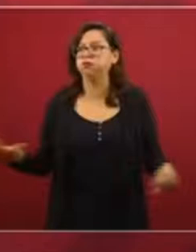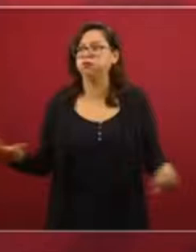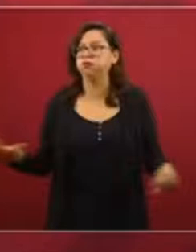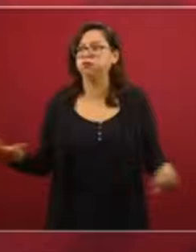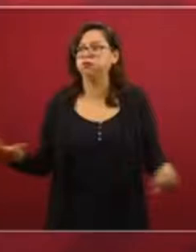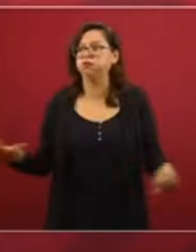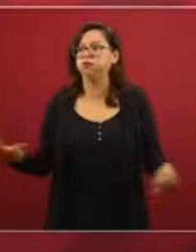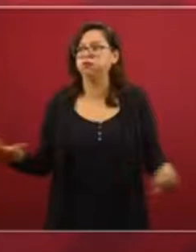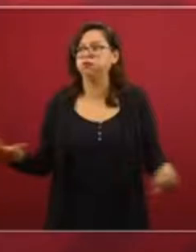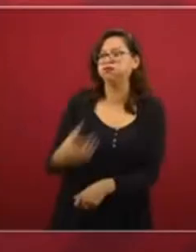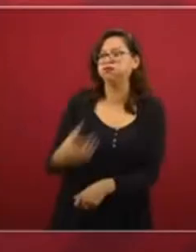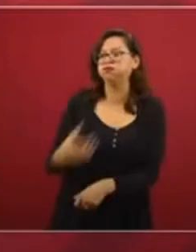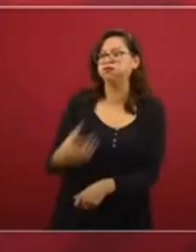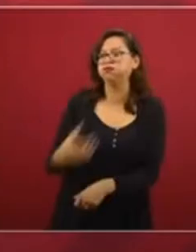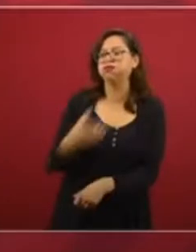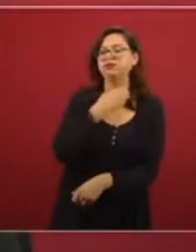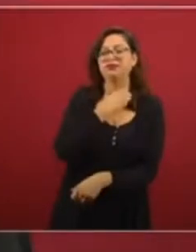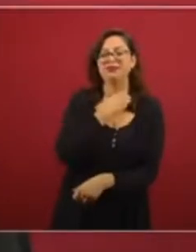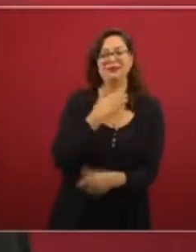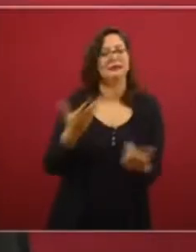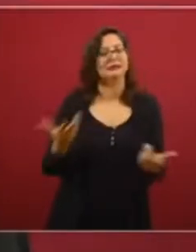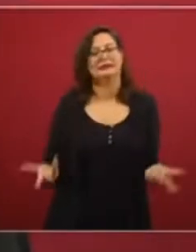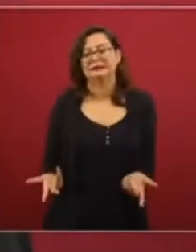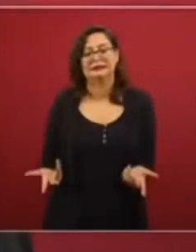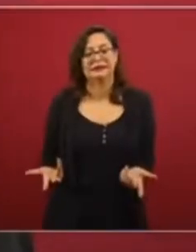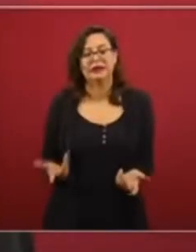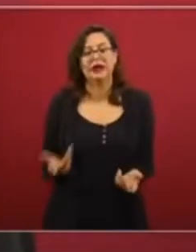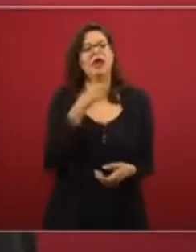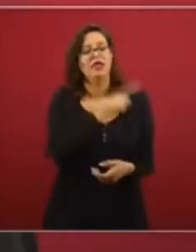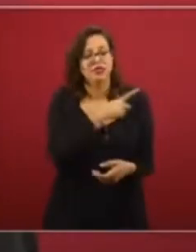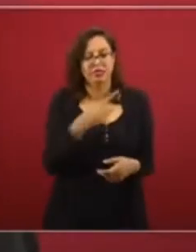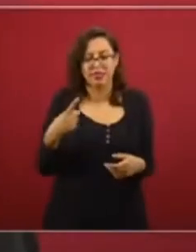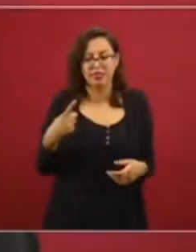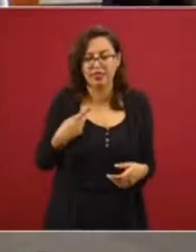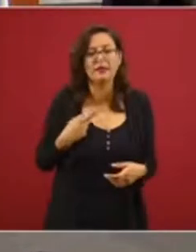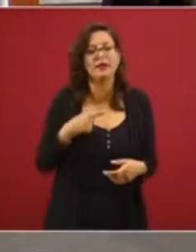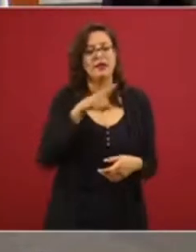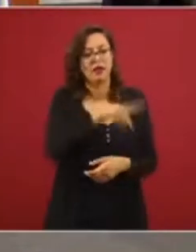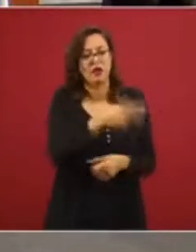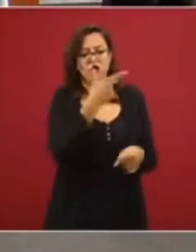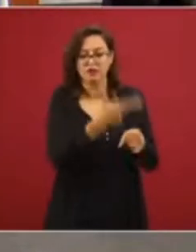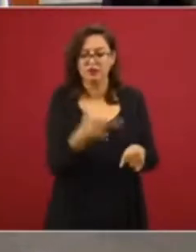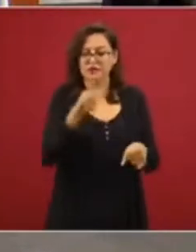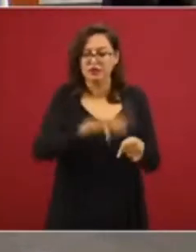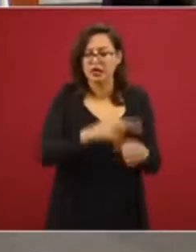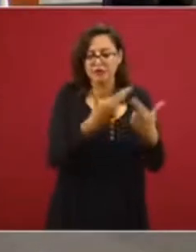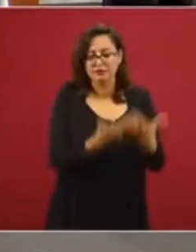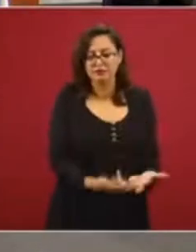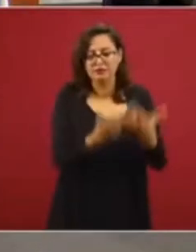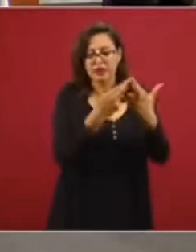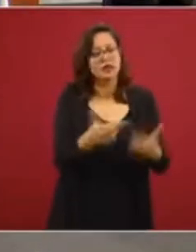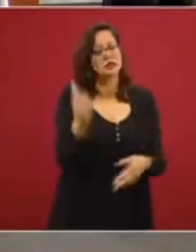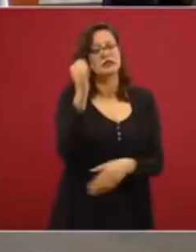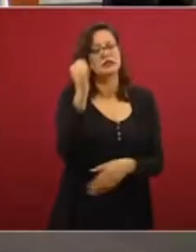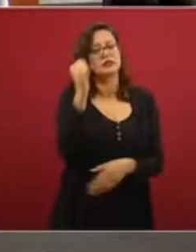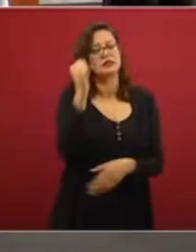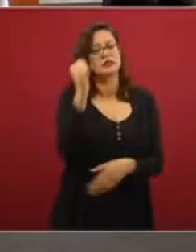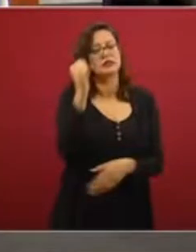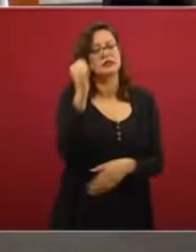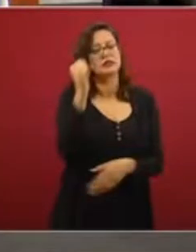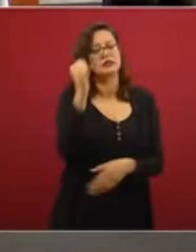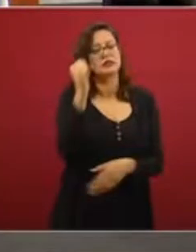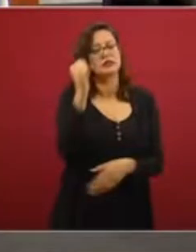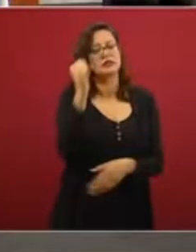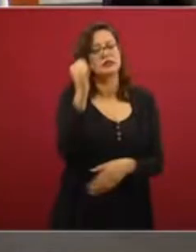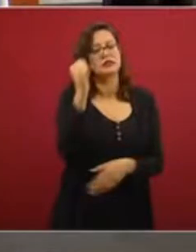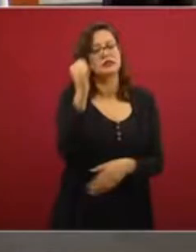were at their disposal entonces en todo momento hemos mantenido una ocupación hospitalaria menor al 50% so in